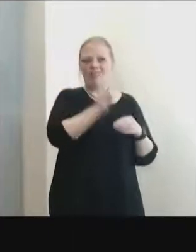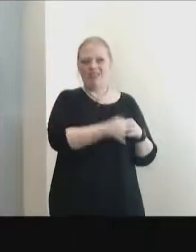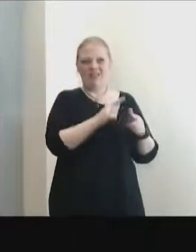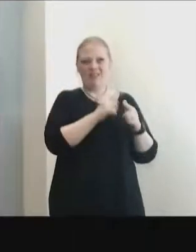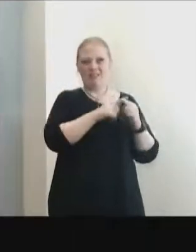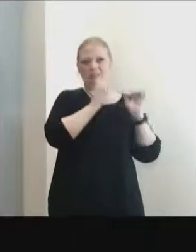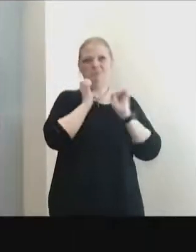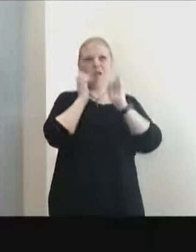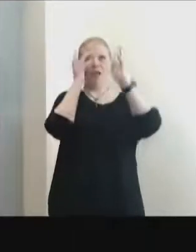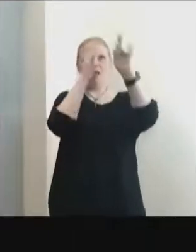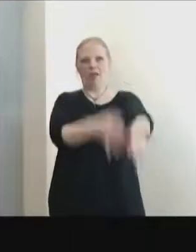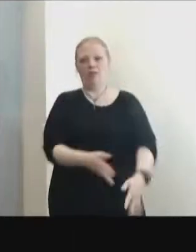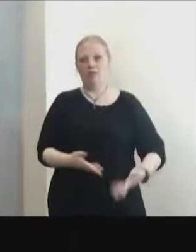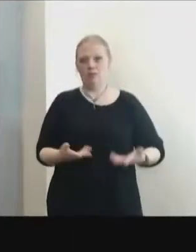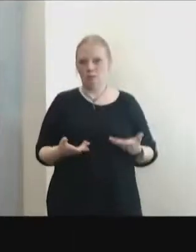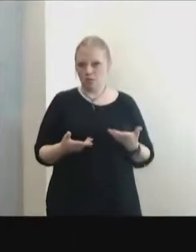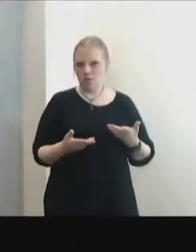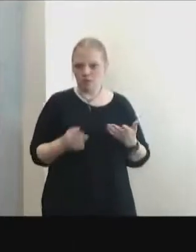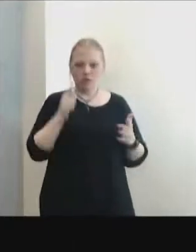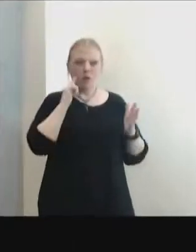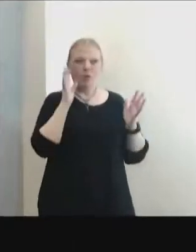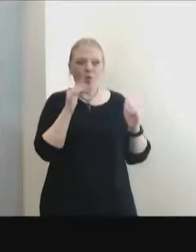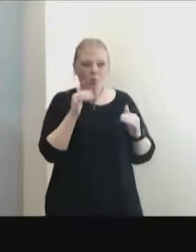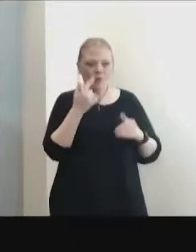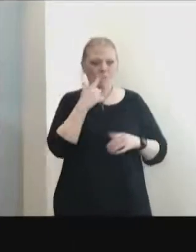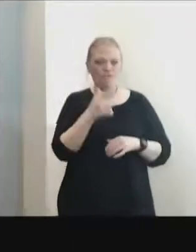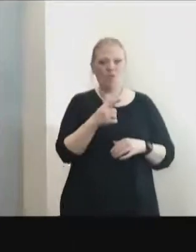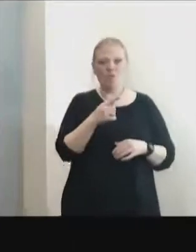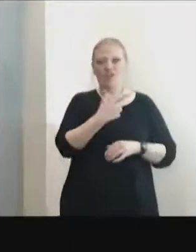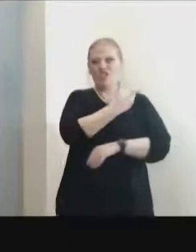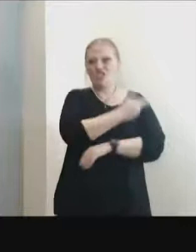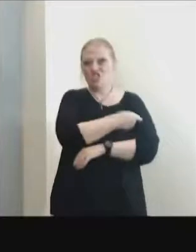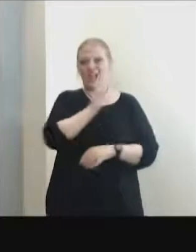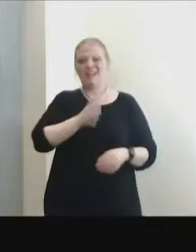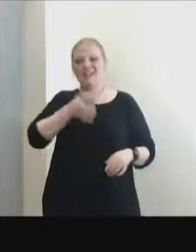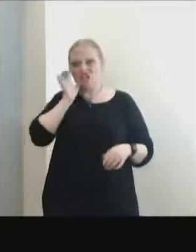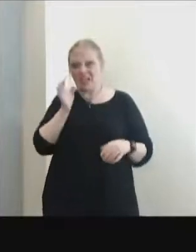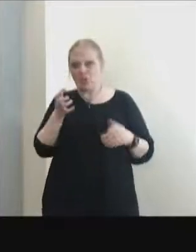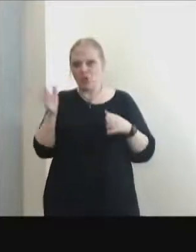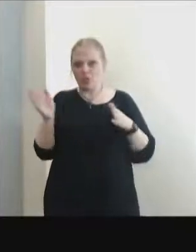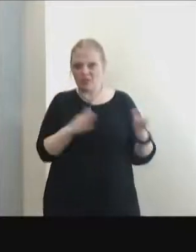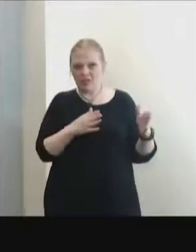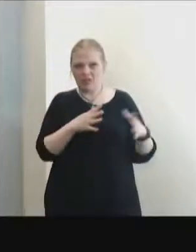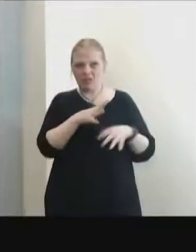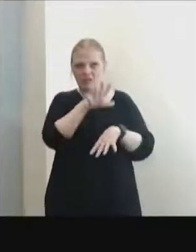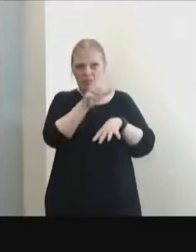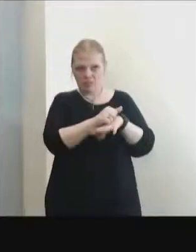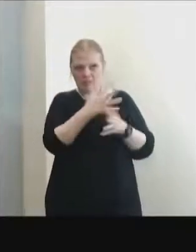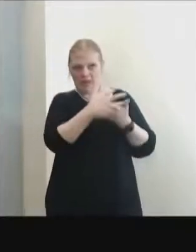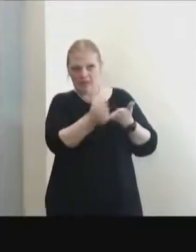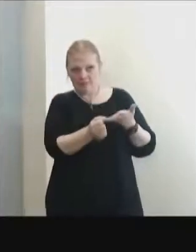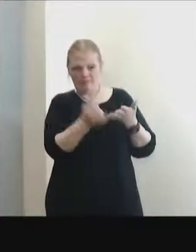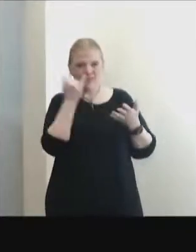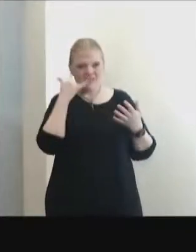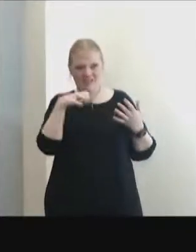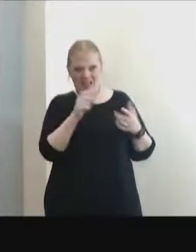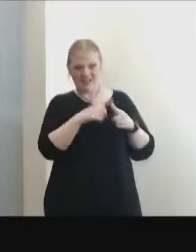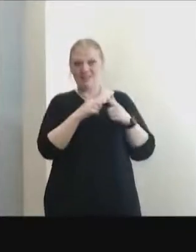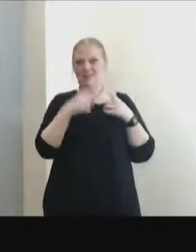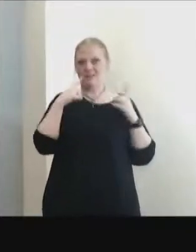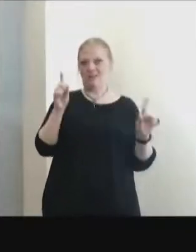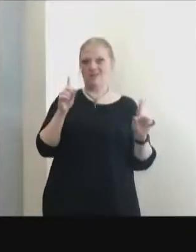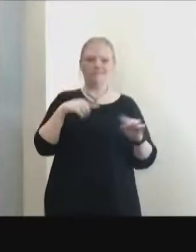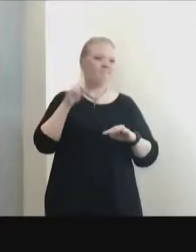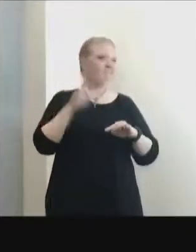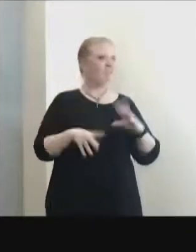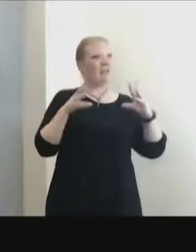of individuals. I'm hoping that when it comes to the shot and the chaser plan, we see that those appointments are all used. And if they are, we'll announce. We can't accept